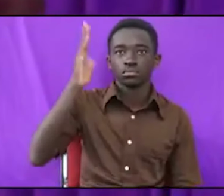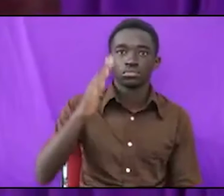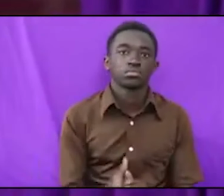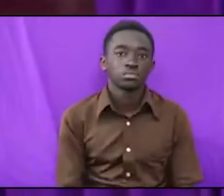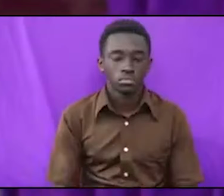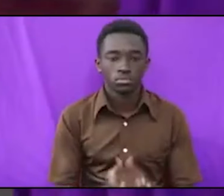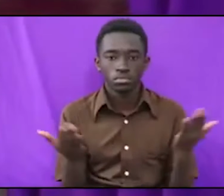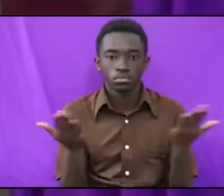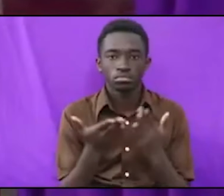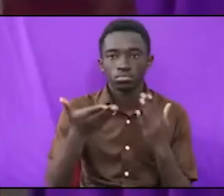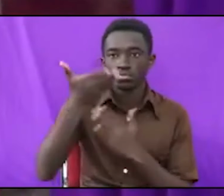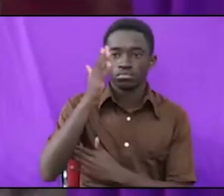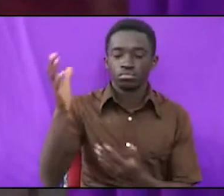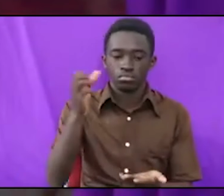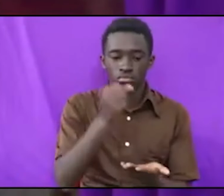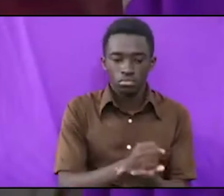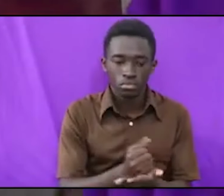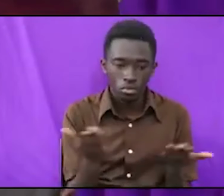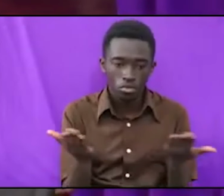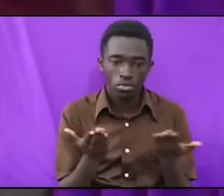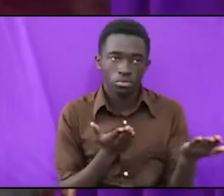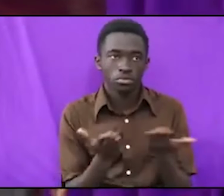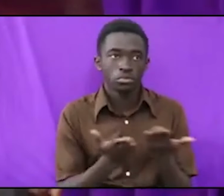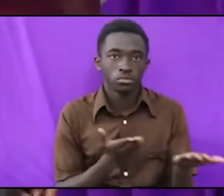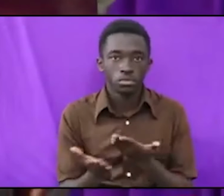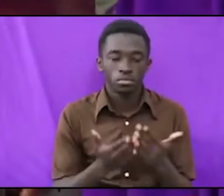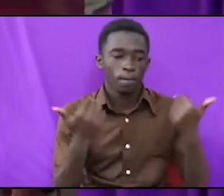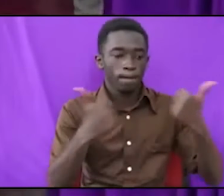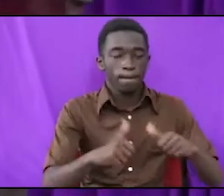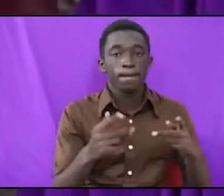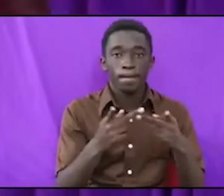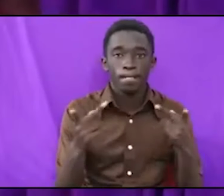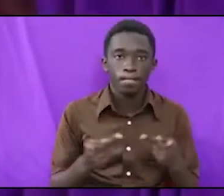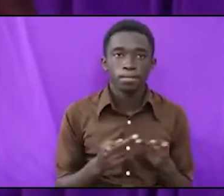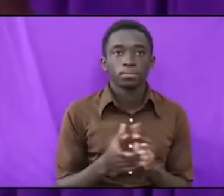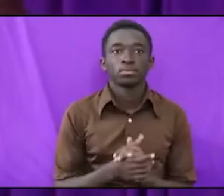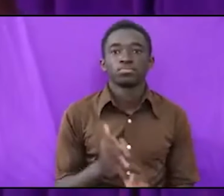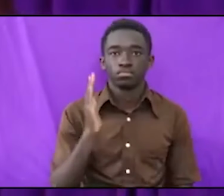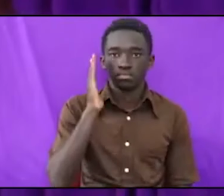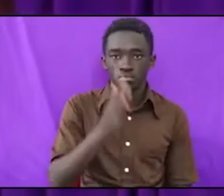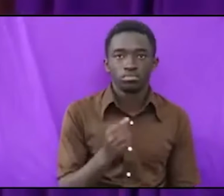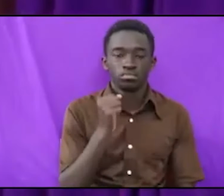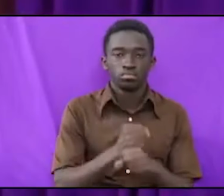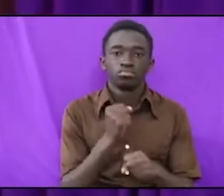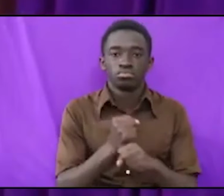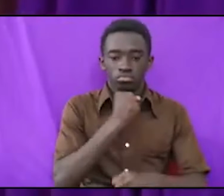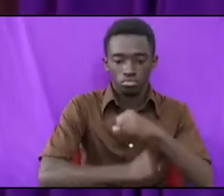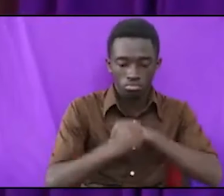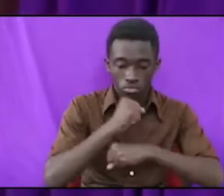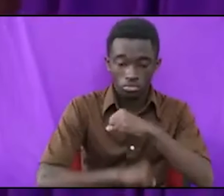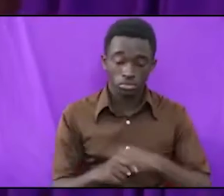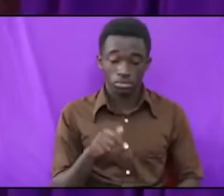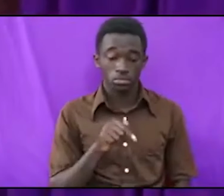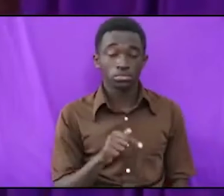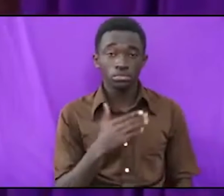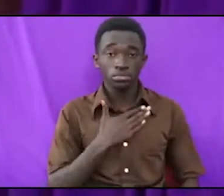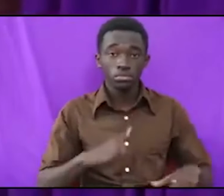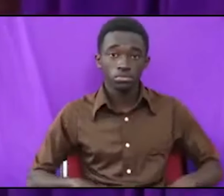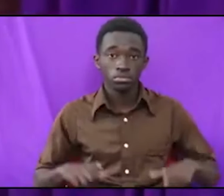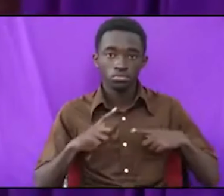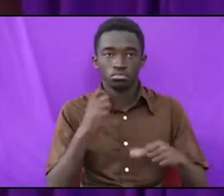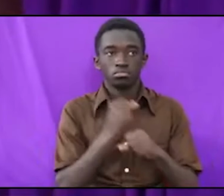Wherever God places me to serve, at any place, I will align my life to do His